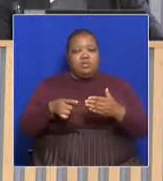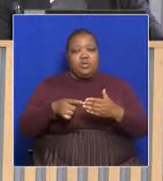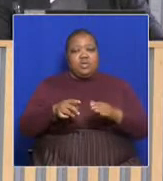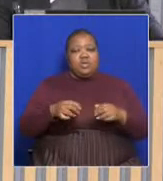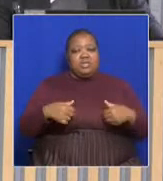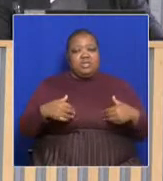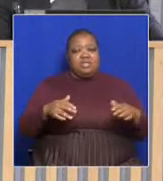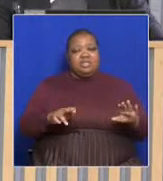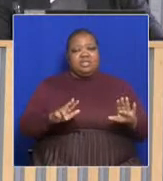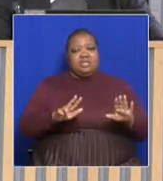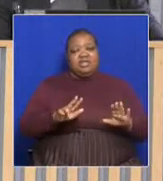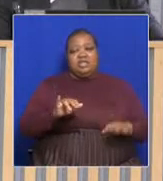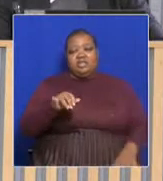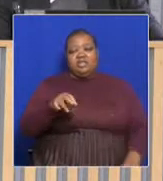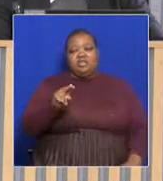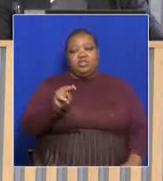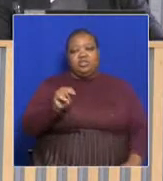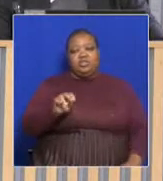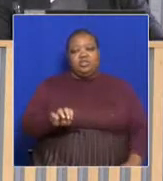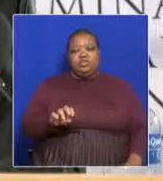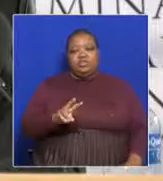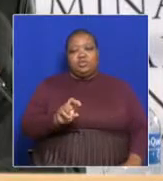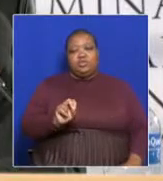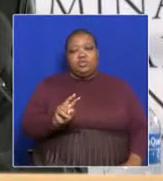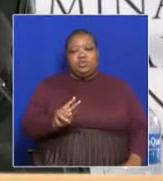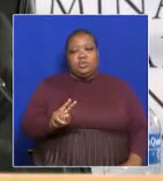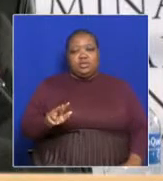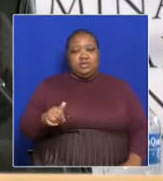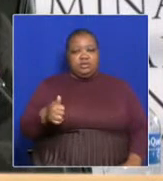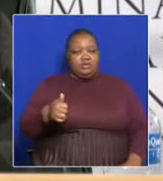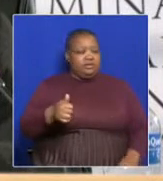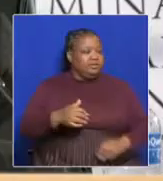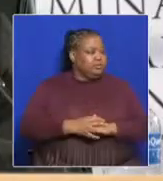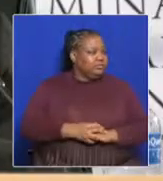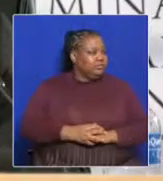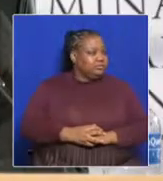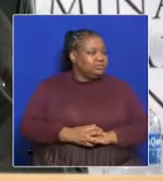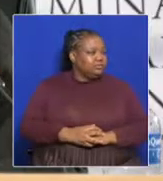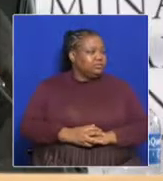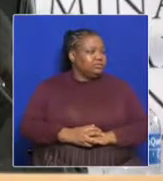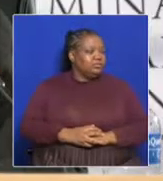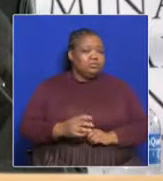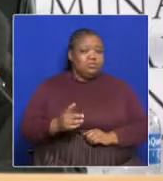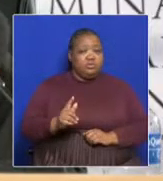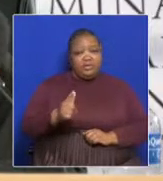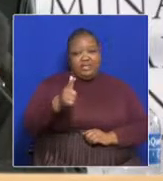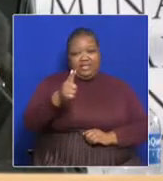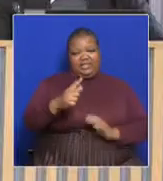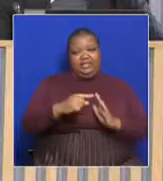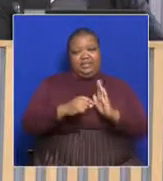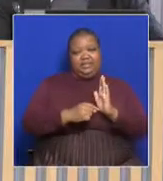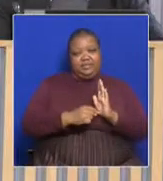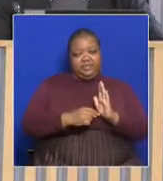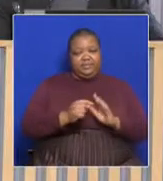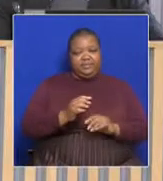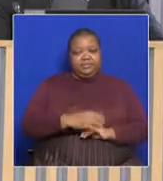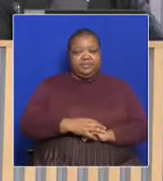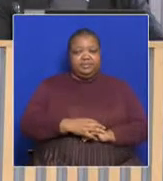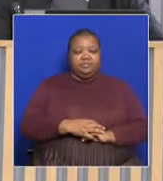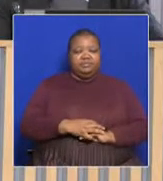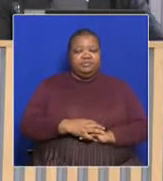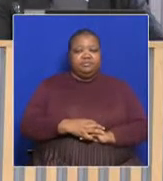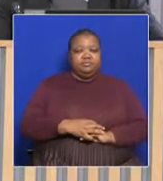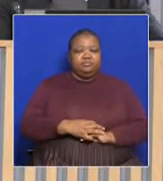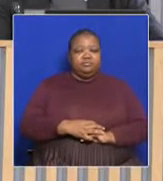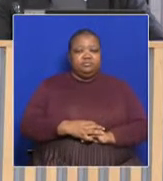June 2026. Yes, or such later date as the Commission will determine. Yes. Or maybe let